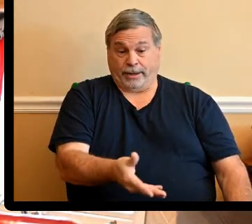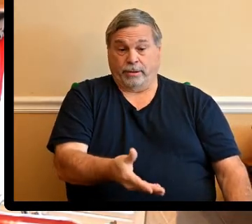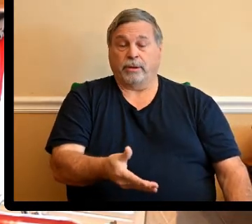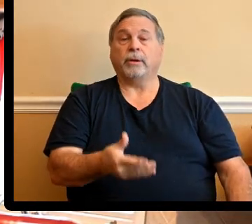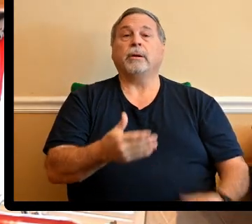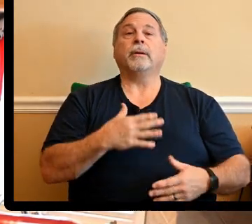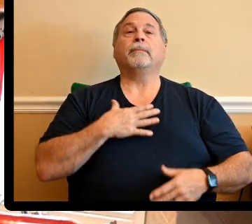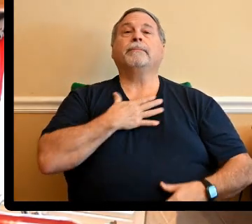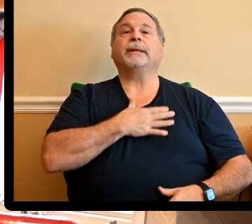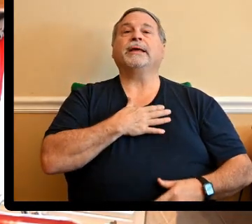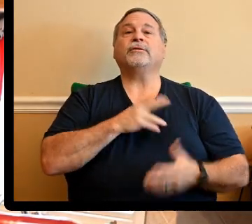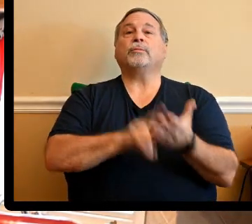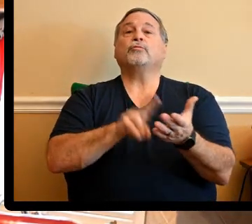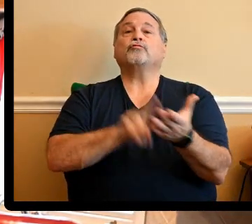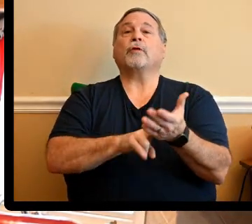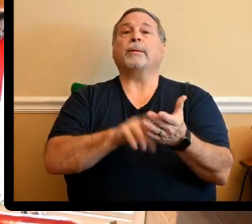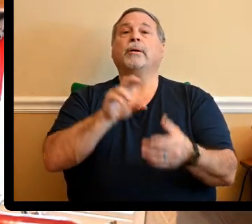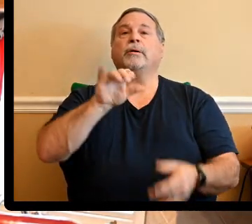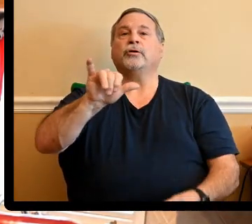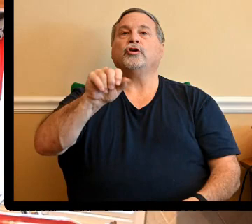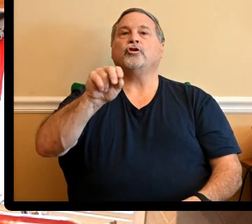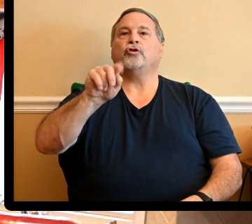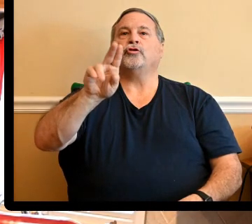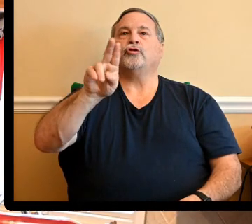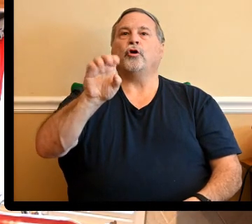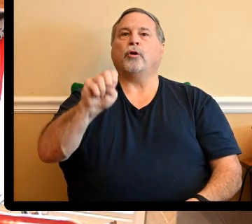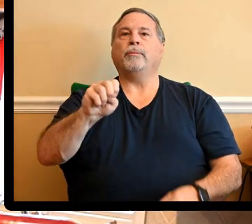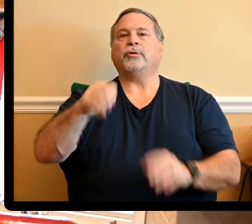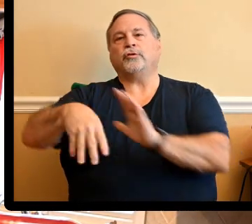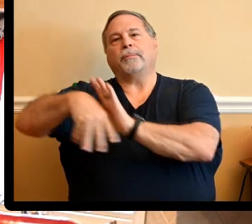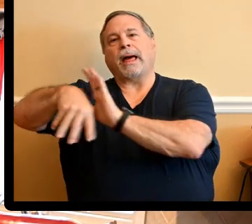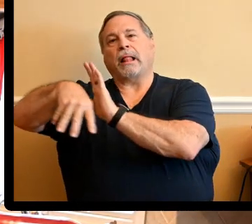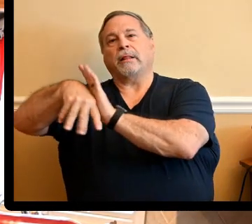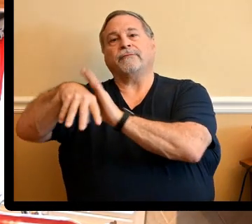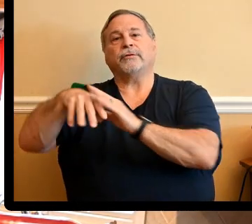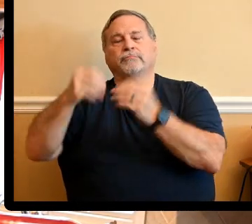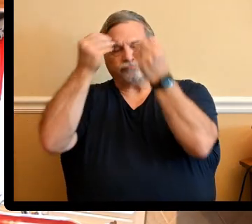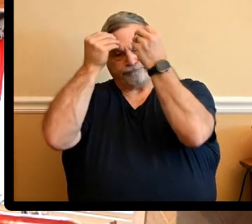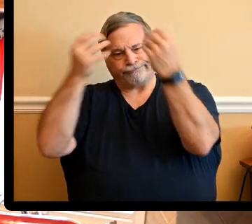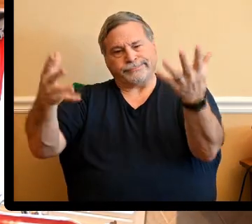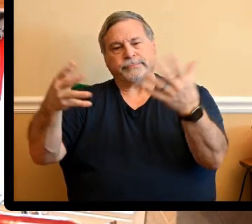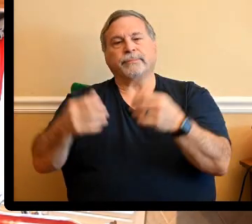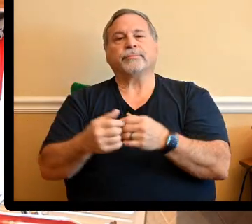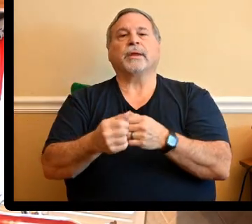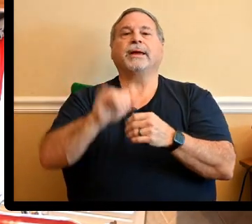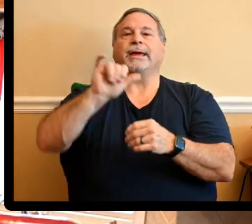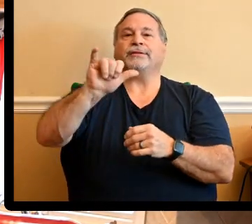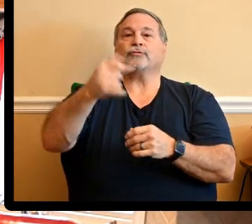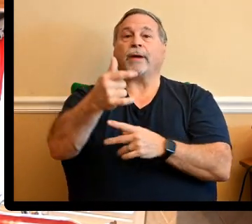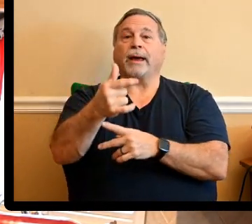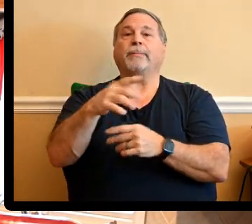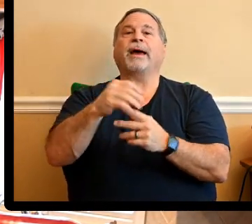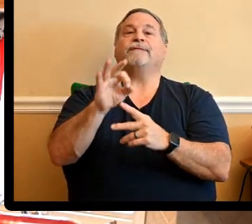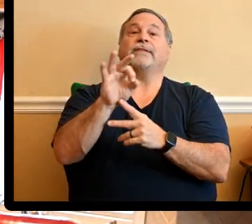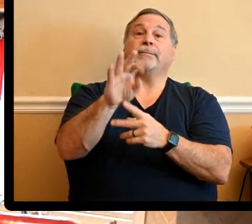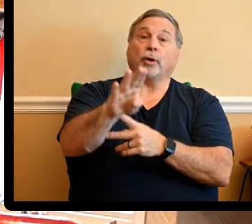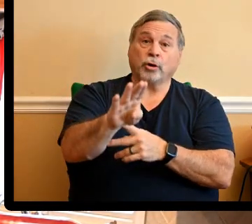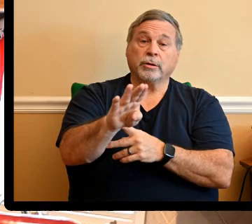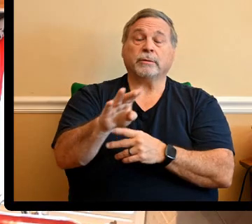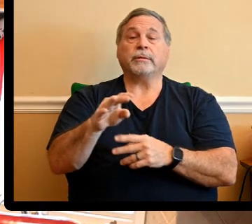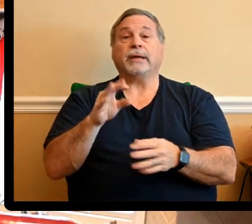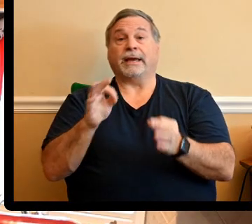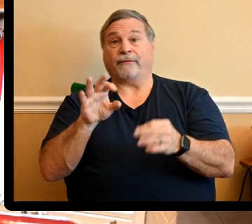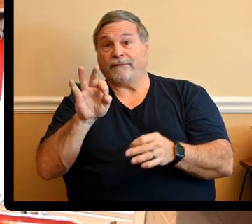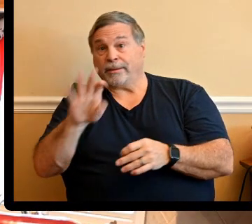seeing on here, please subscribe on YouTube. You can hit the bell so you know when we're doing other videos. You can see us on Instagram and also on